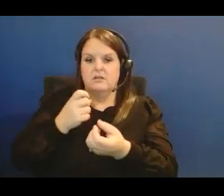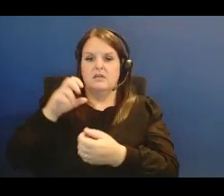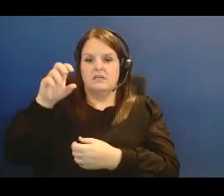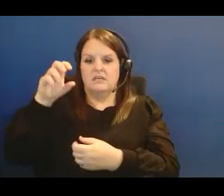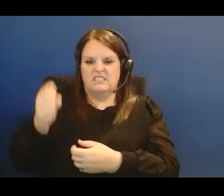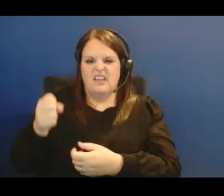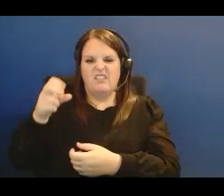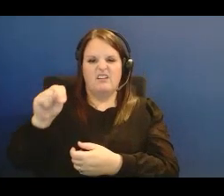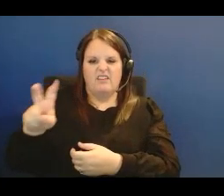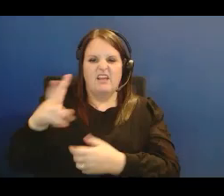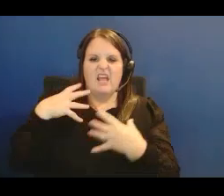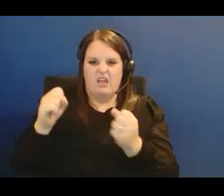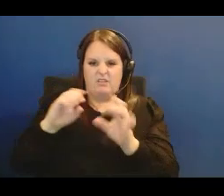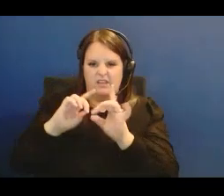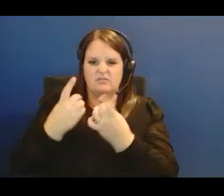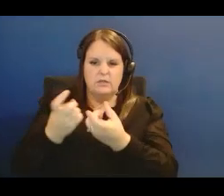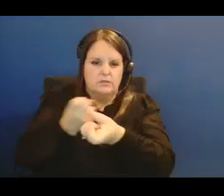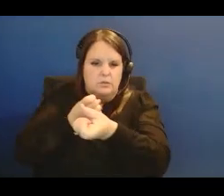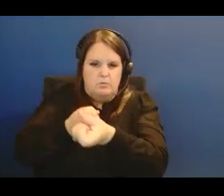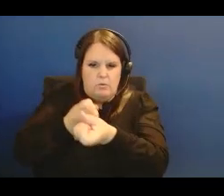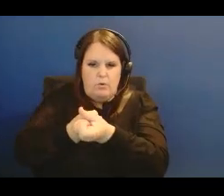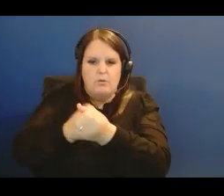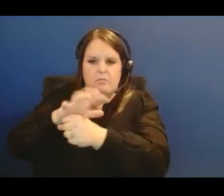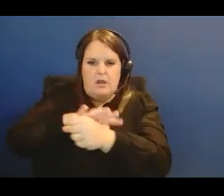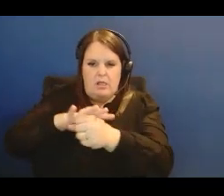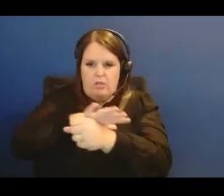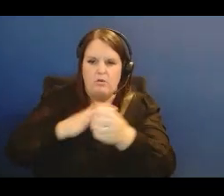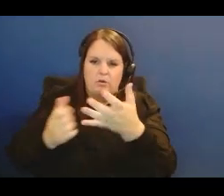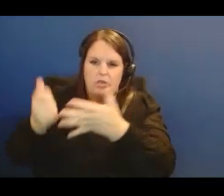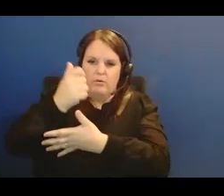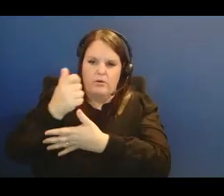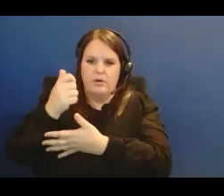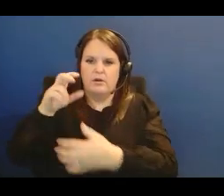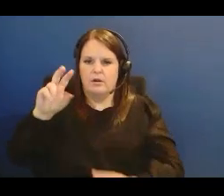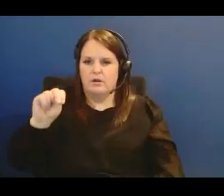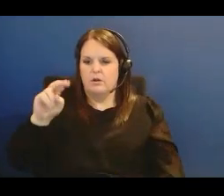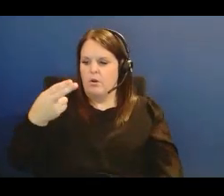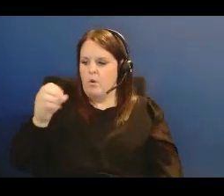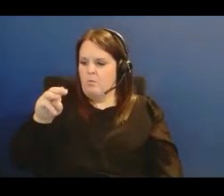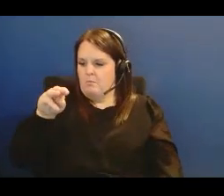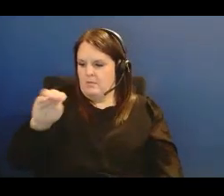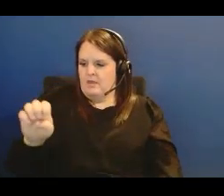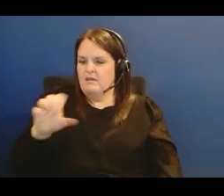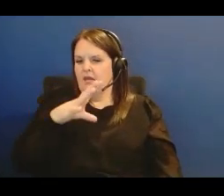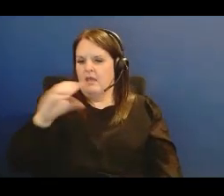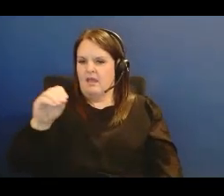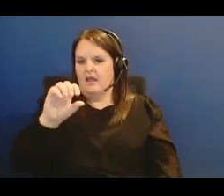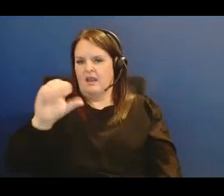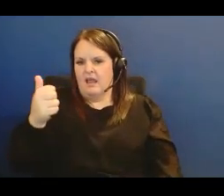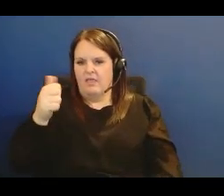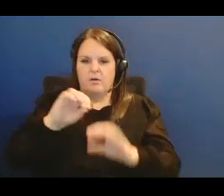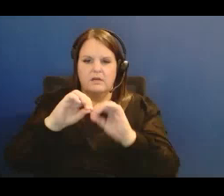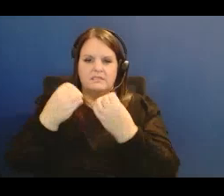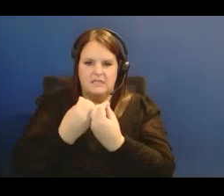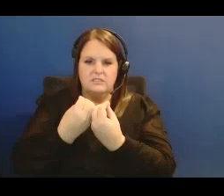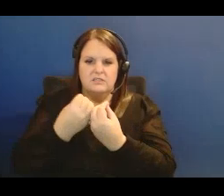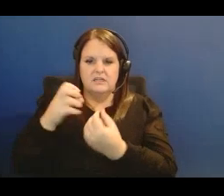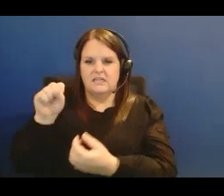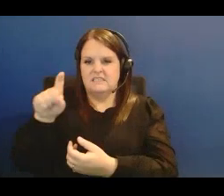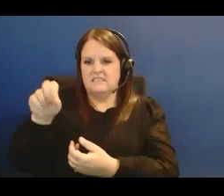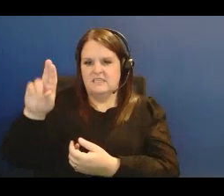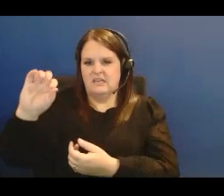Health District, which is supported by local health authorities such as NOMHE and 20+ organizations in the steering committee, such